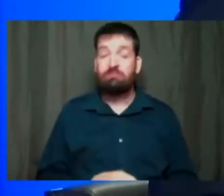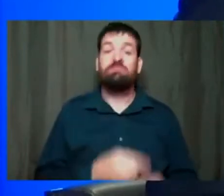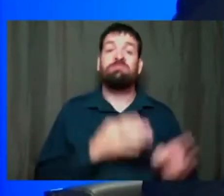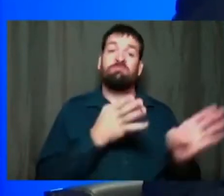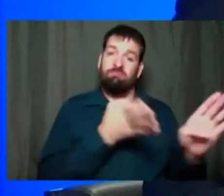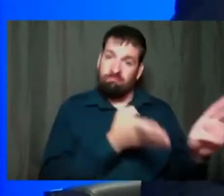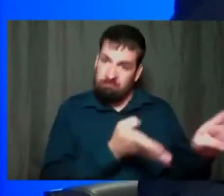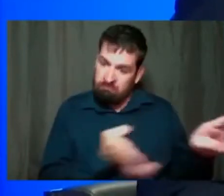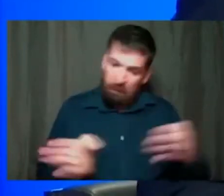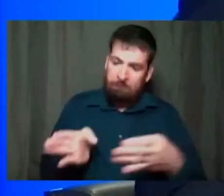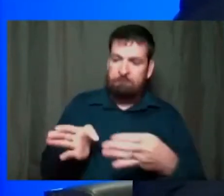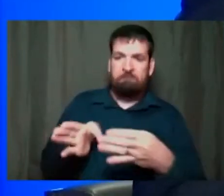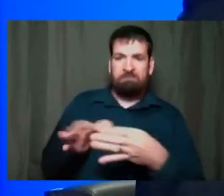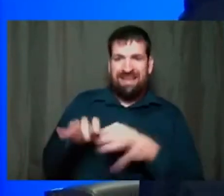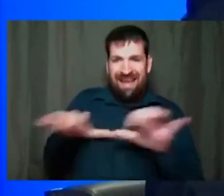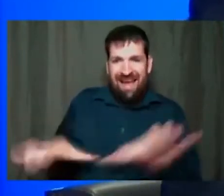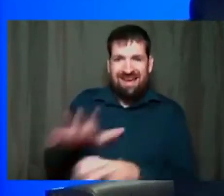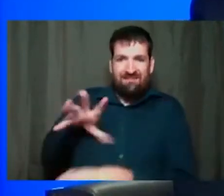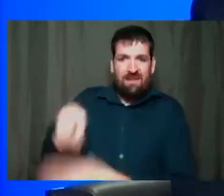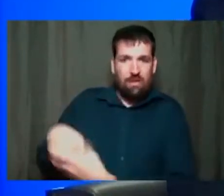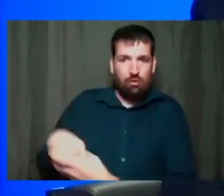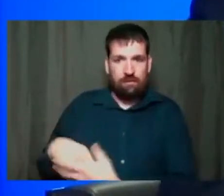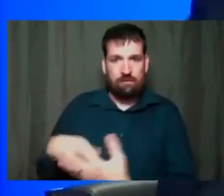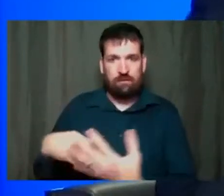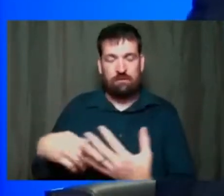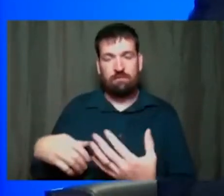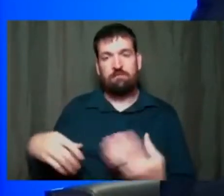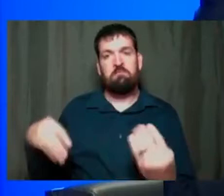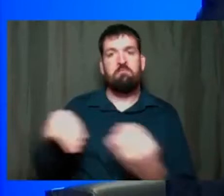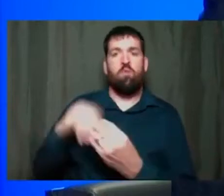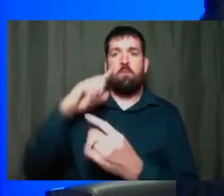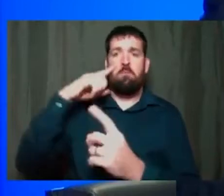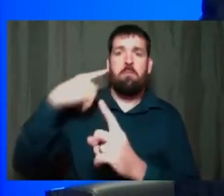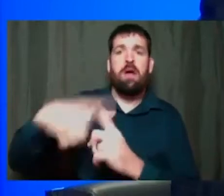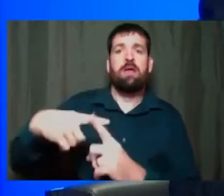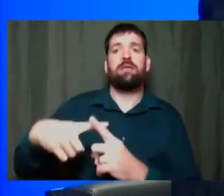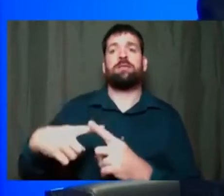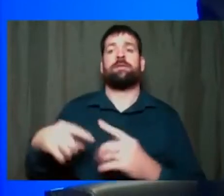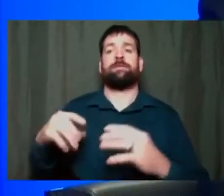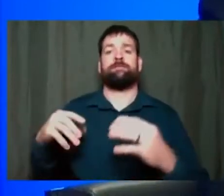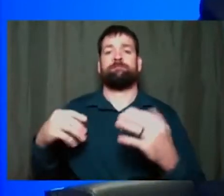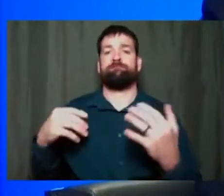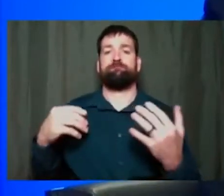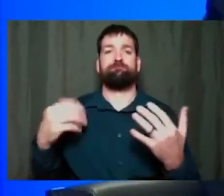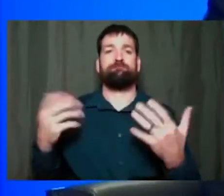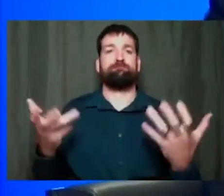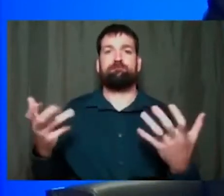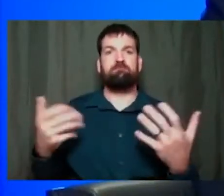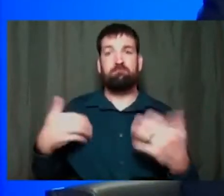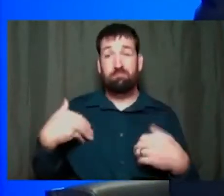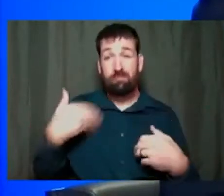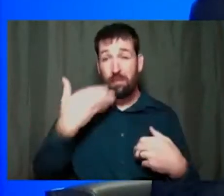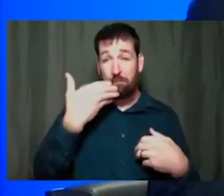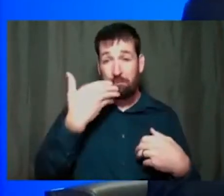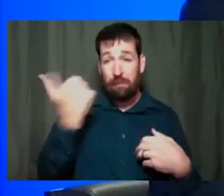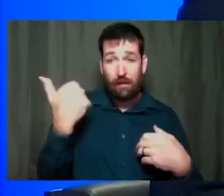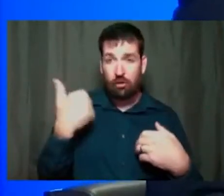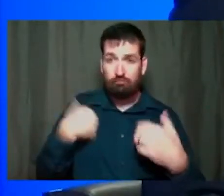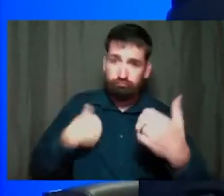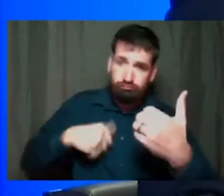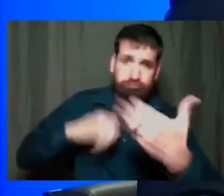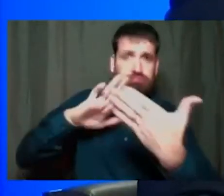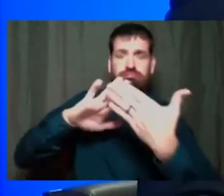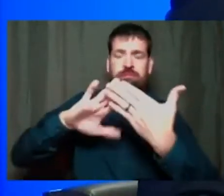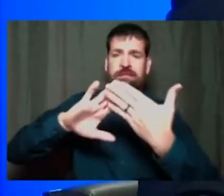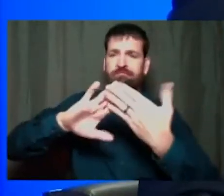active engagement, where you're more positive, you're more, you're better off going and facing the fire, go deal with